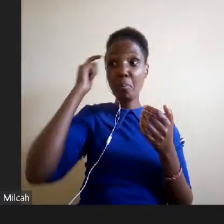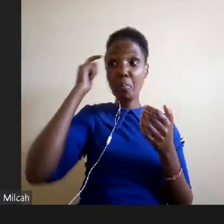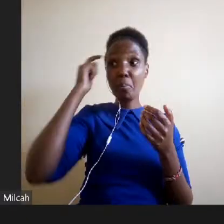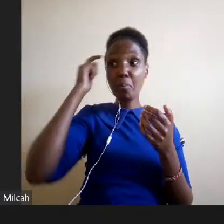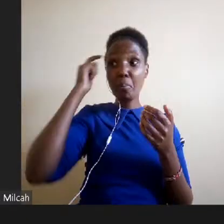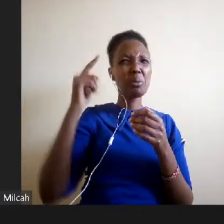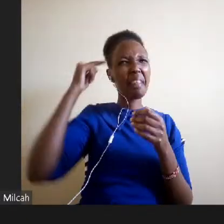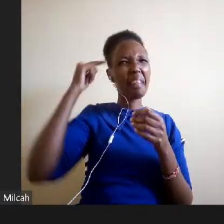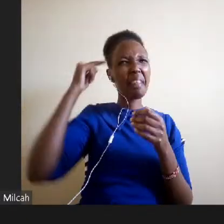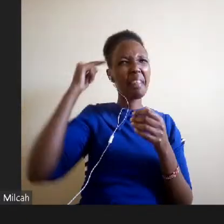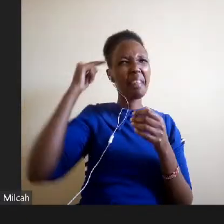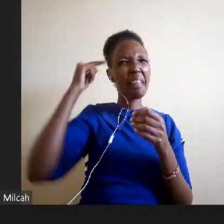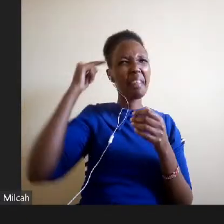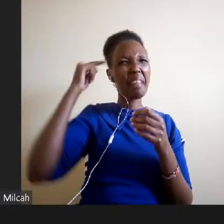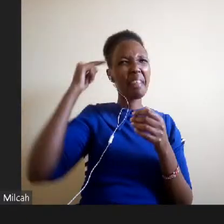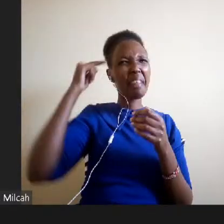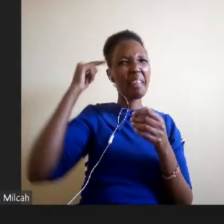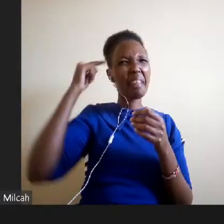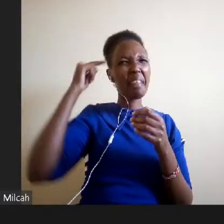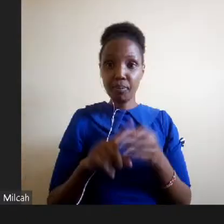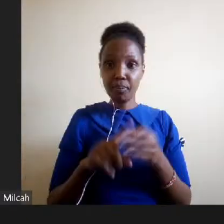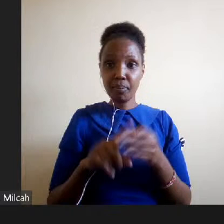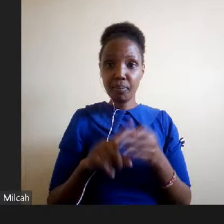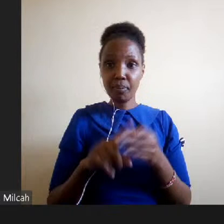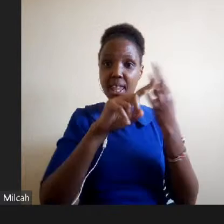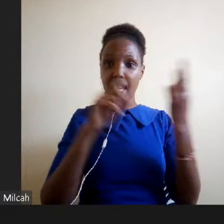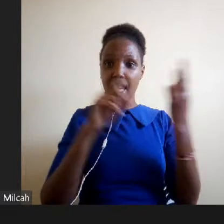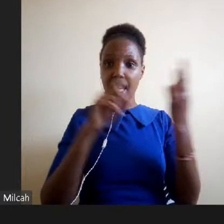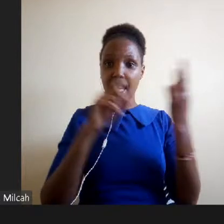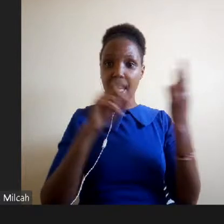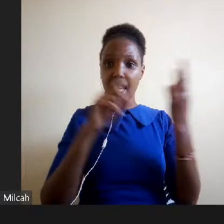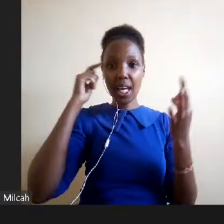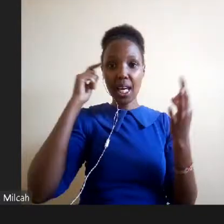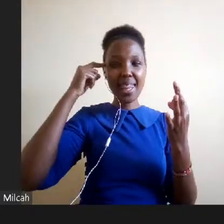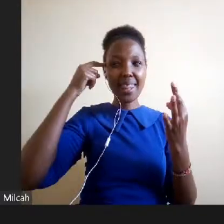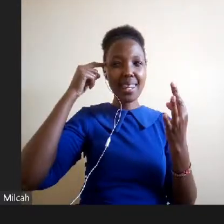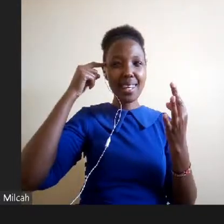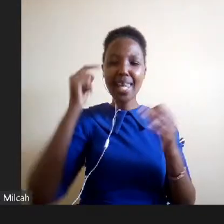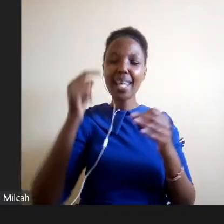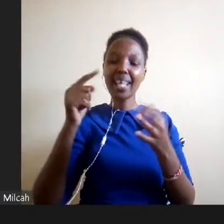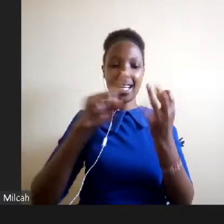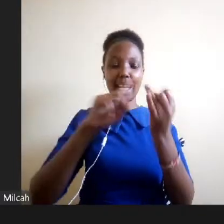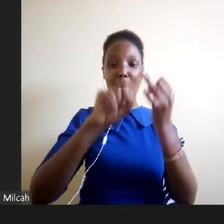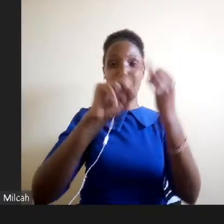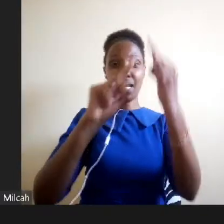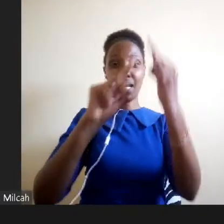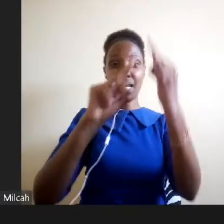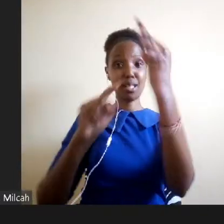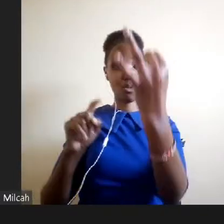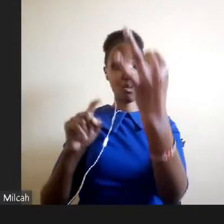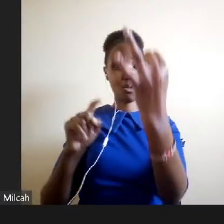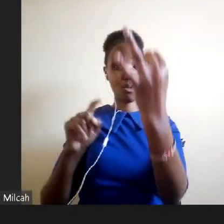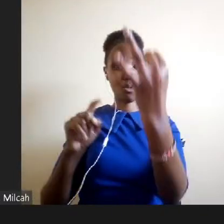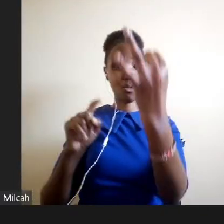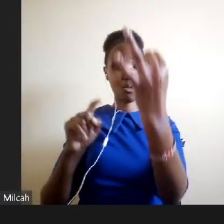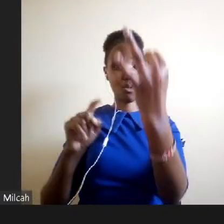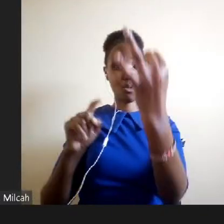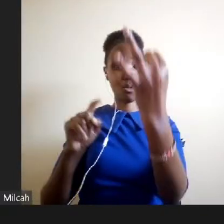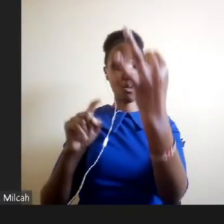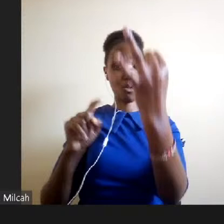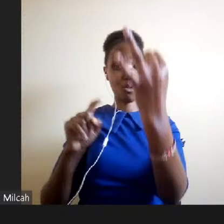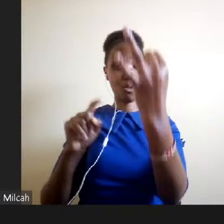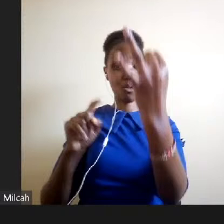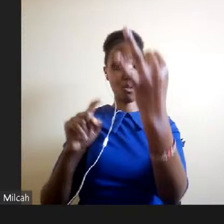need to always inform them that they need to think before they post. Is it necessary? Is it kind? Is it mature? Is